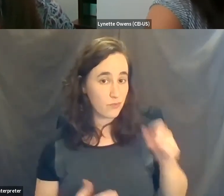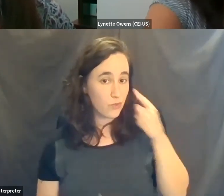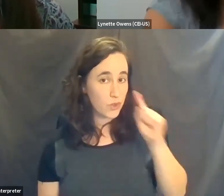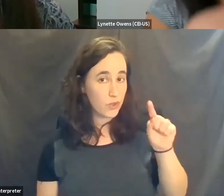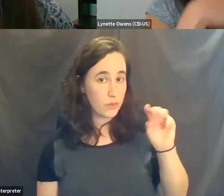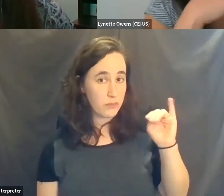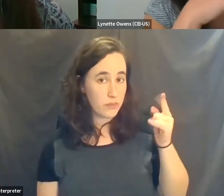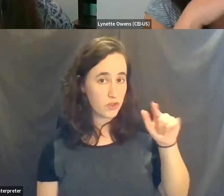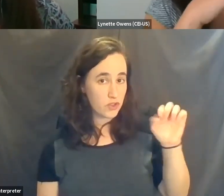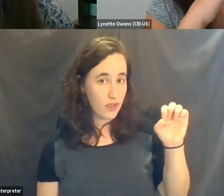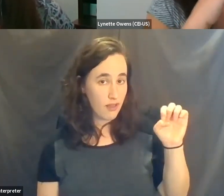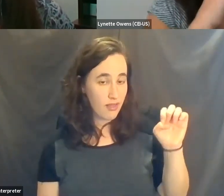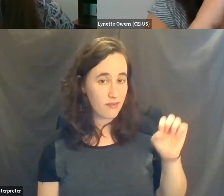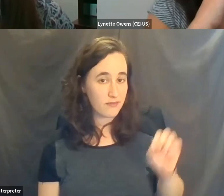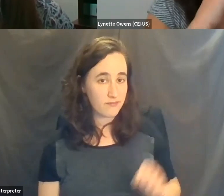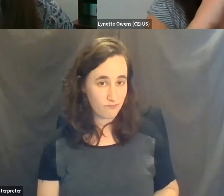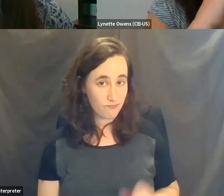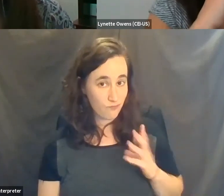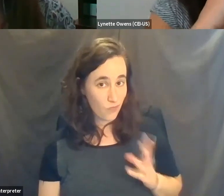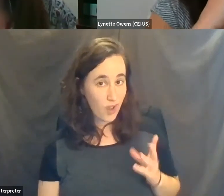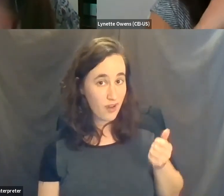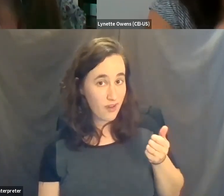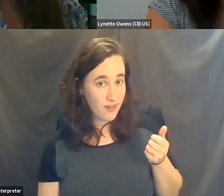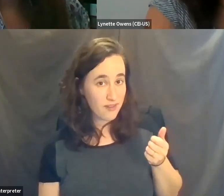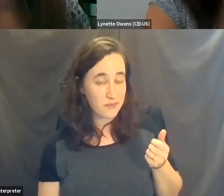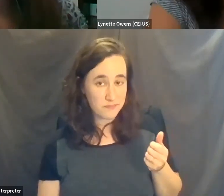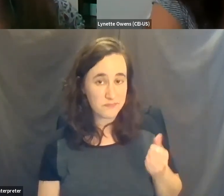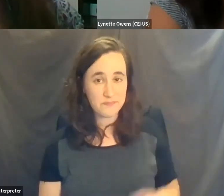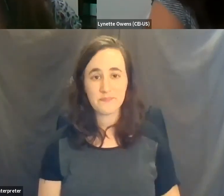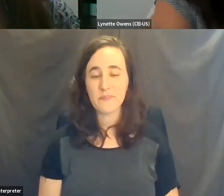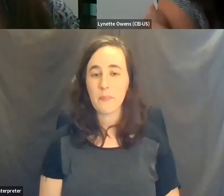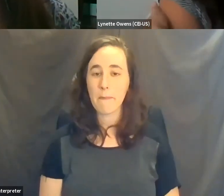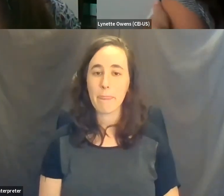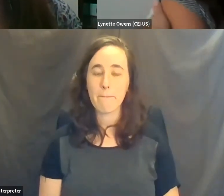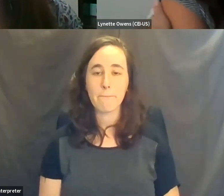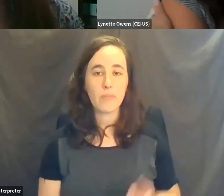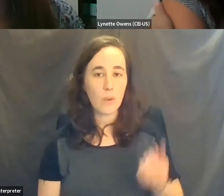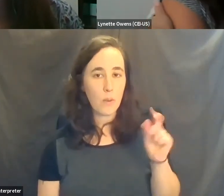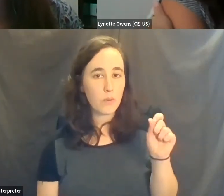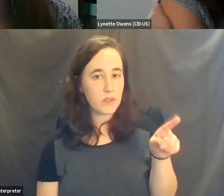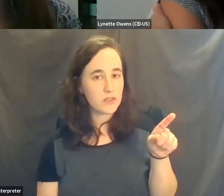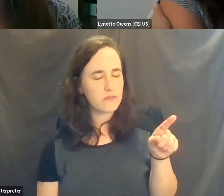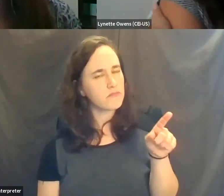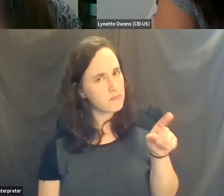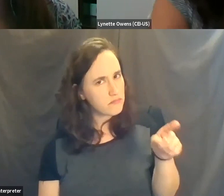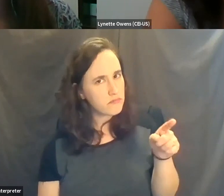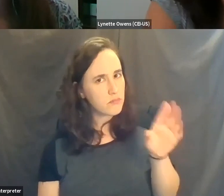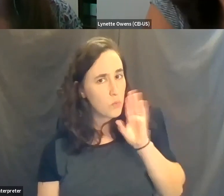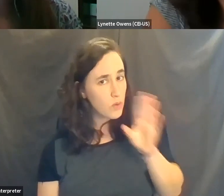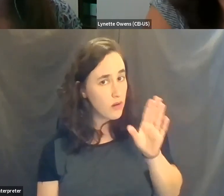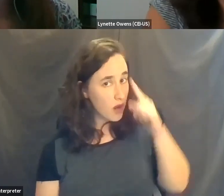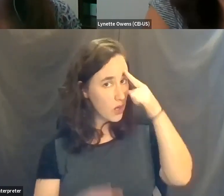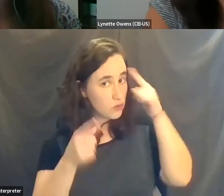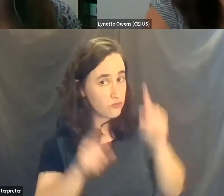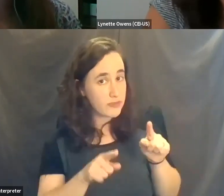I'd like to review with you if that's okay. Mm-hmm. Here's a question. Would you agree that